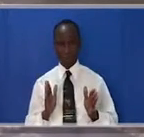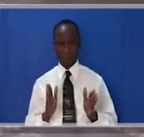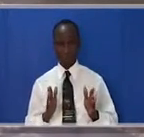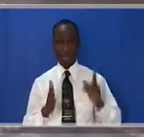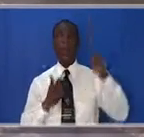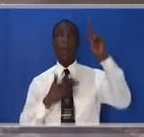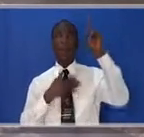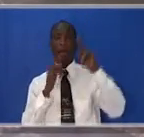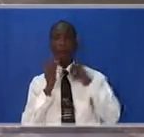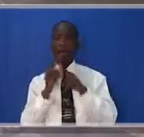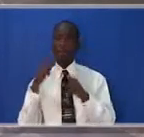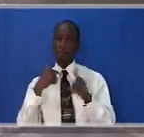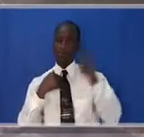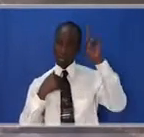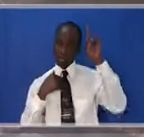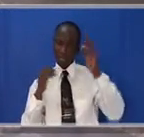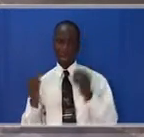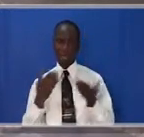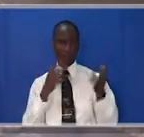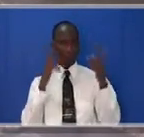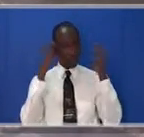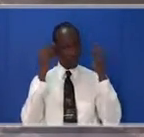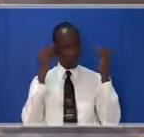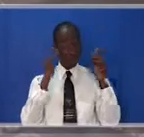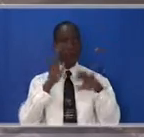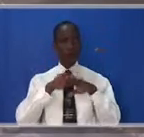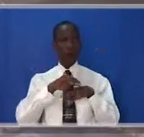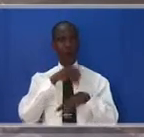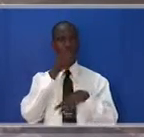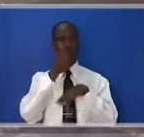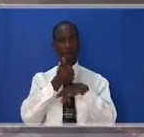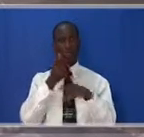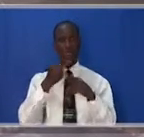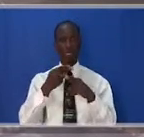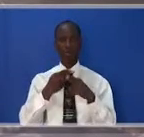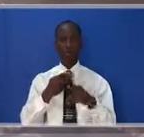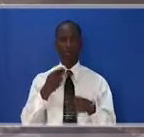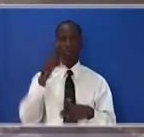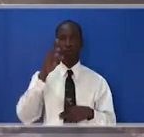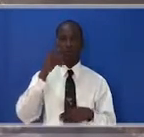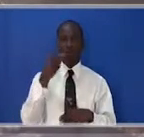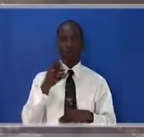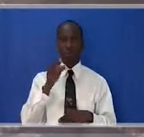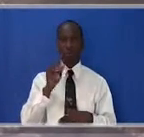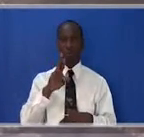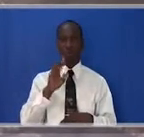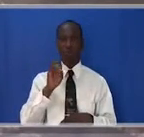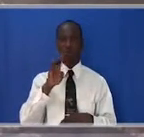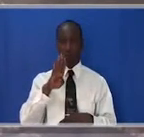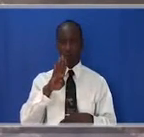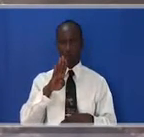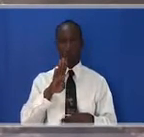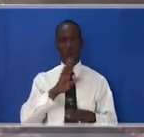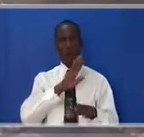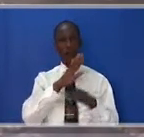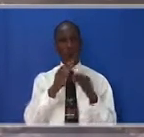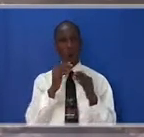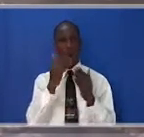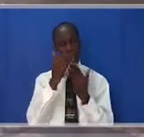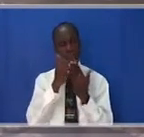him in Horeb, for all Israel, with the statutes and the